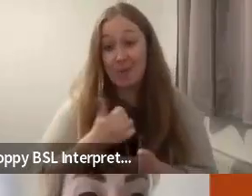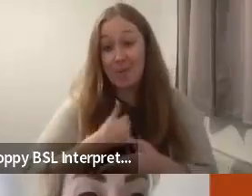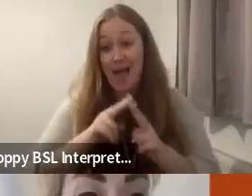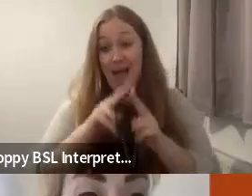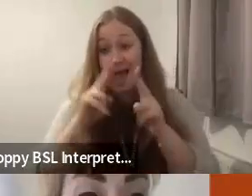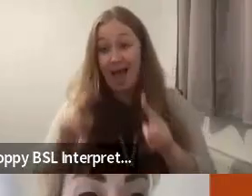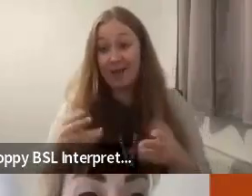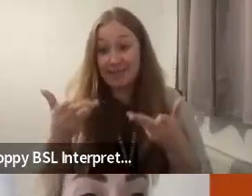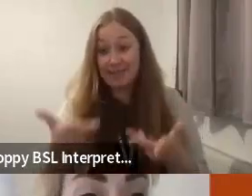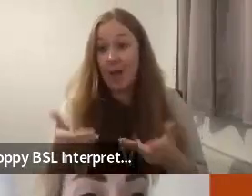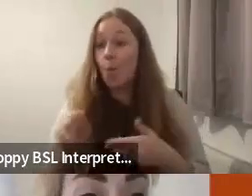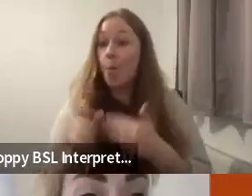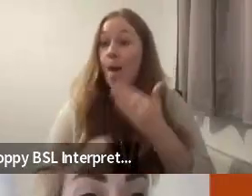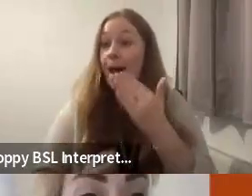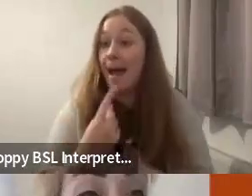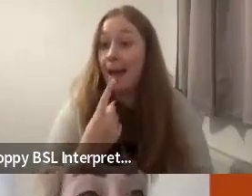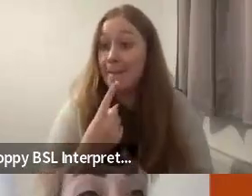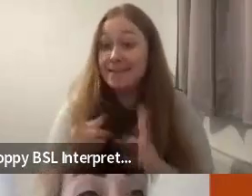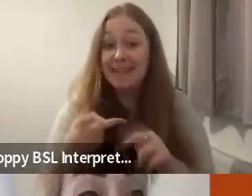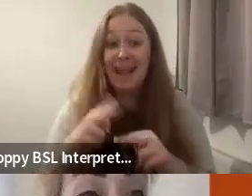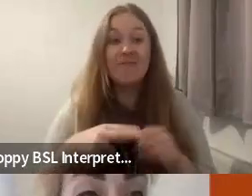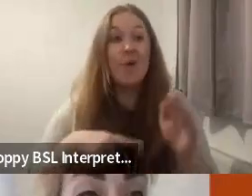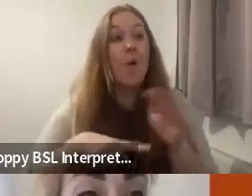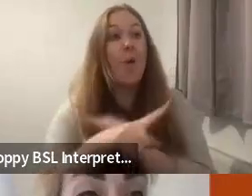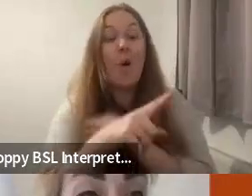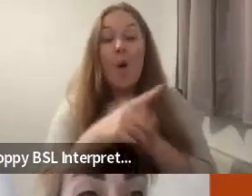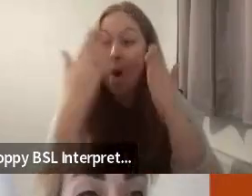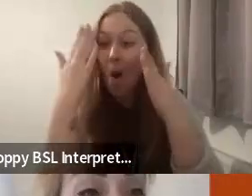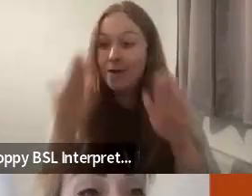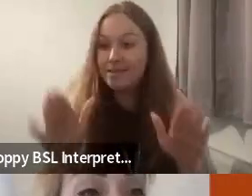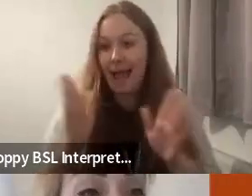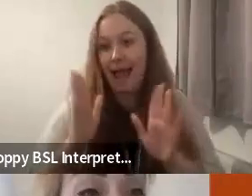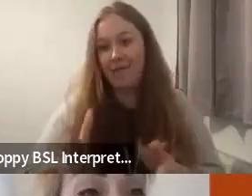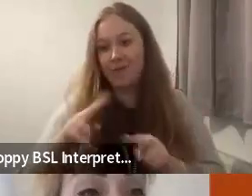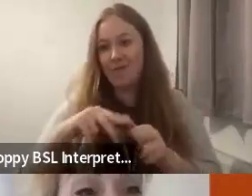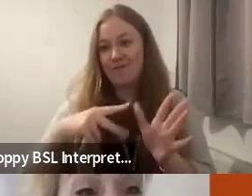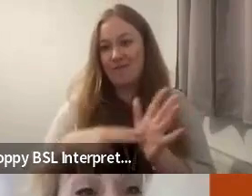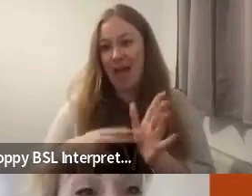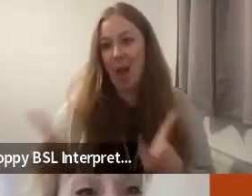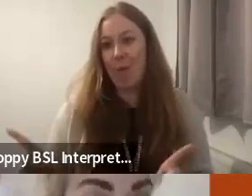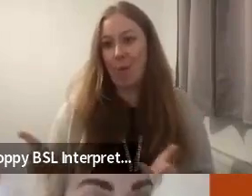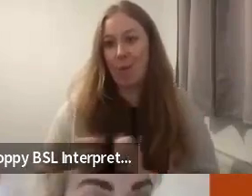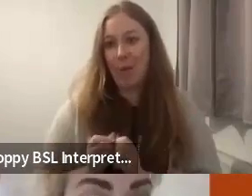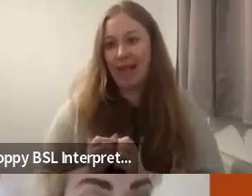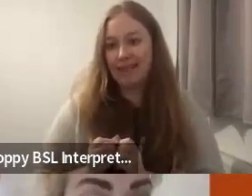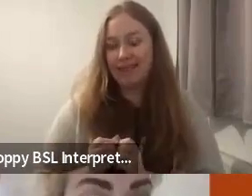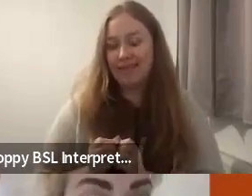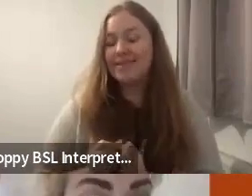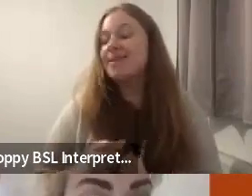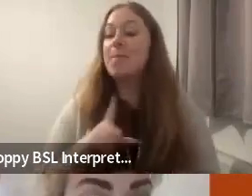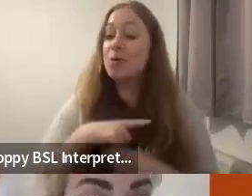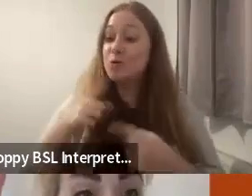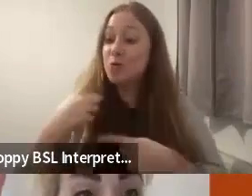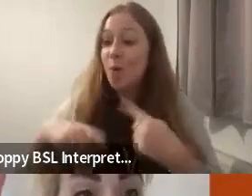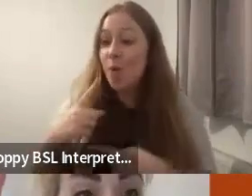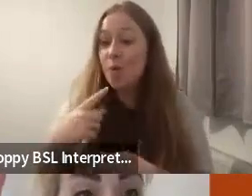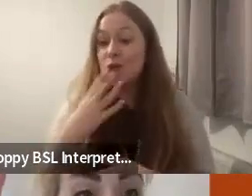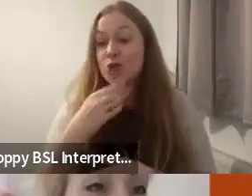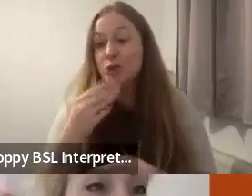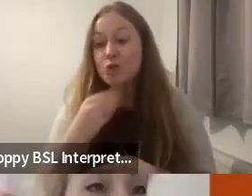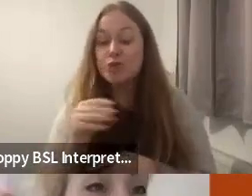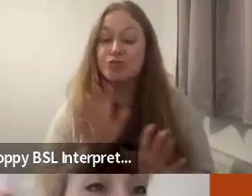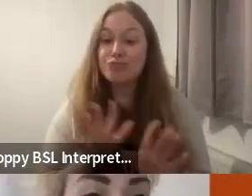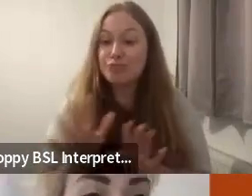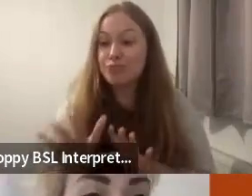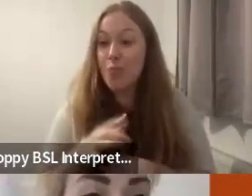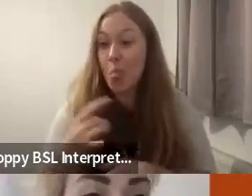have to take portable fans even on holiday with us, because everyone's so used to that white noise, the noise of the fan, that